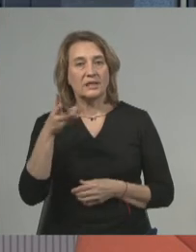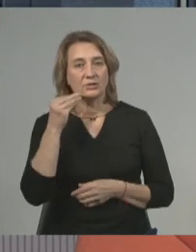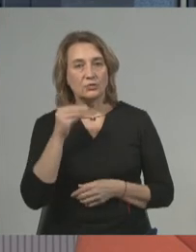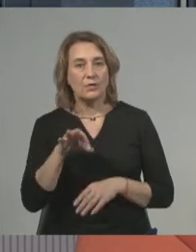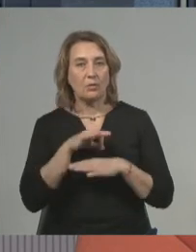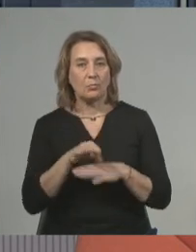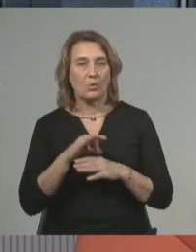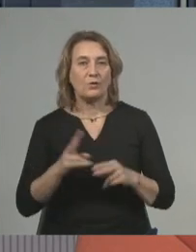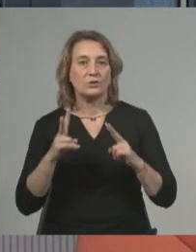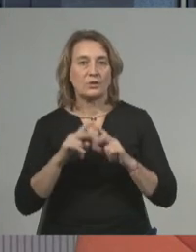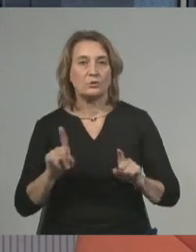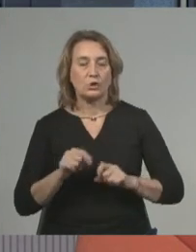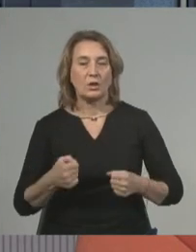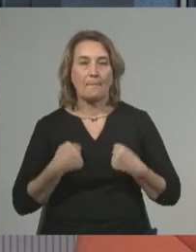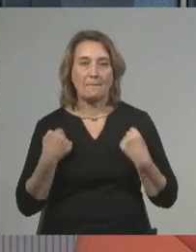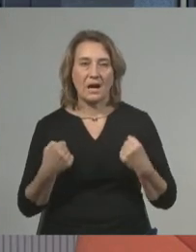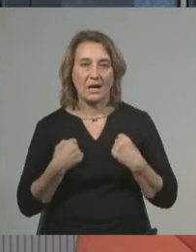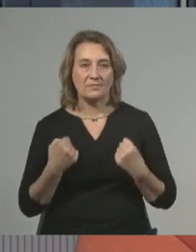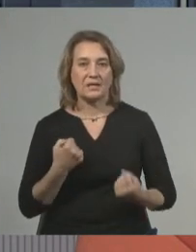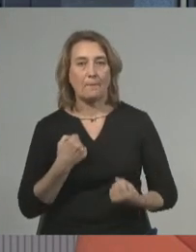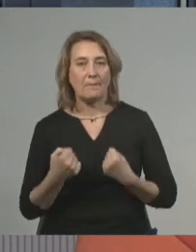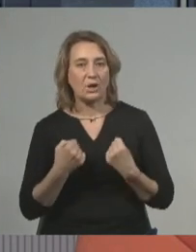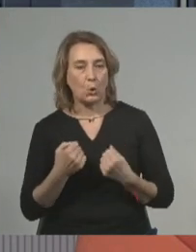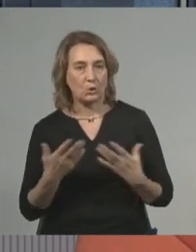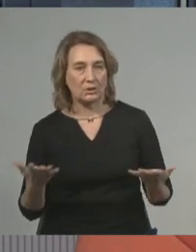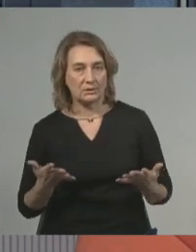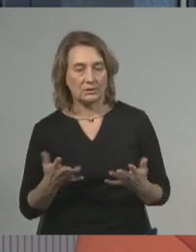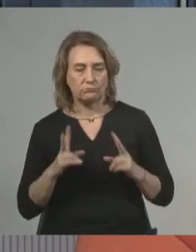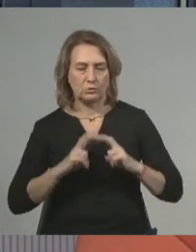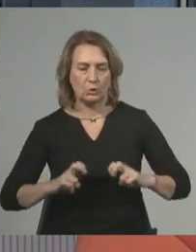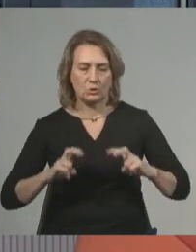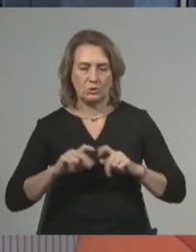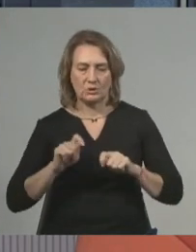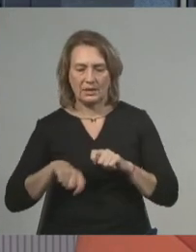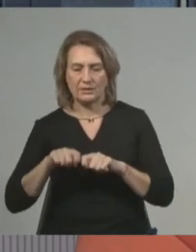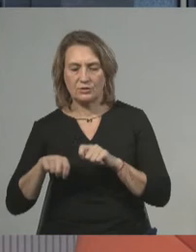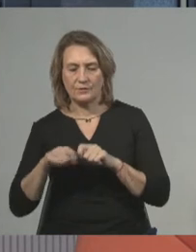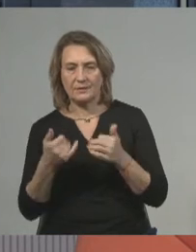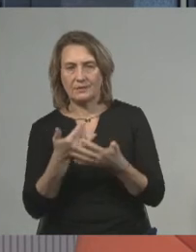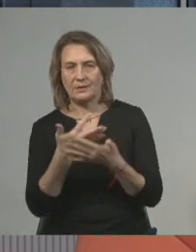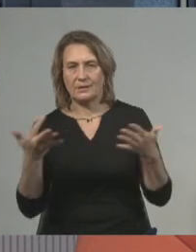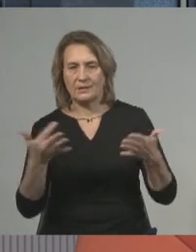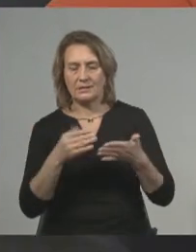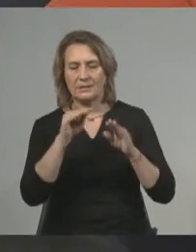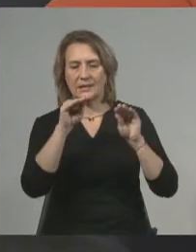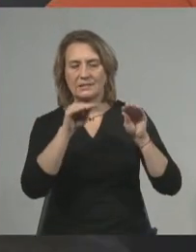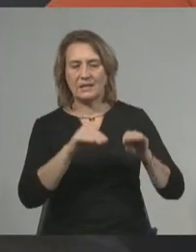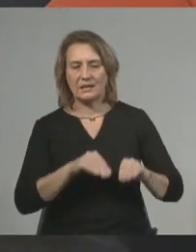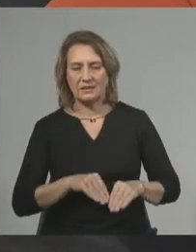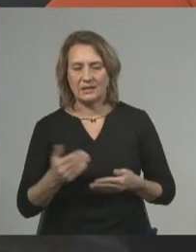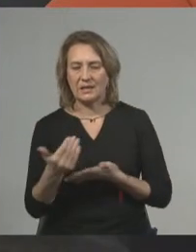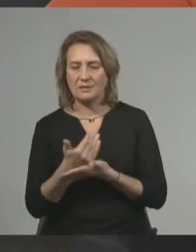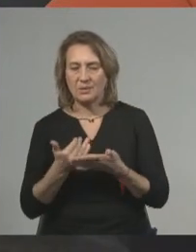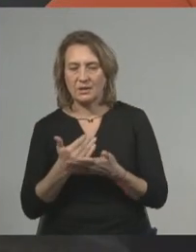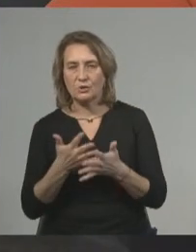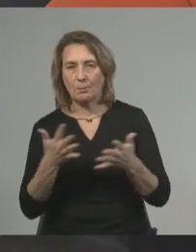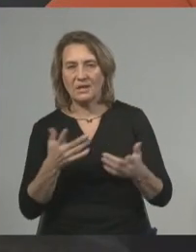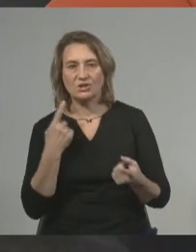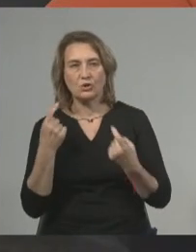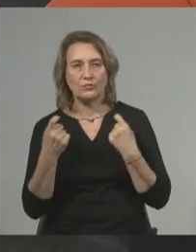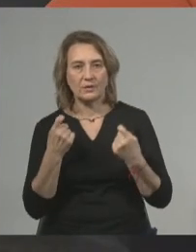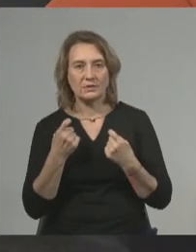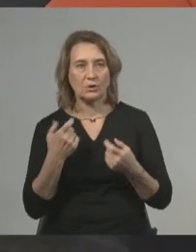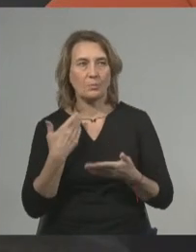getting getting information and research and articles out there so okay thank you uh we got feedback from our audience on the